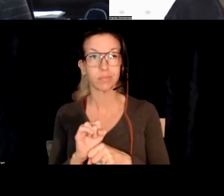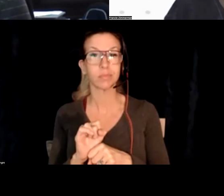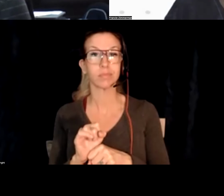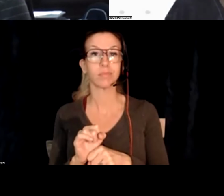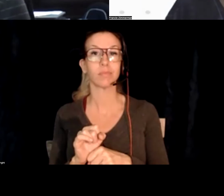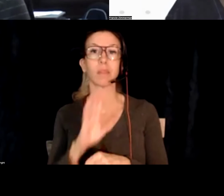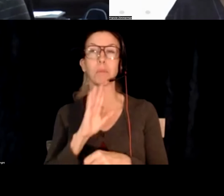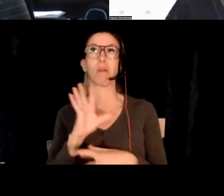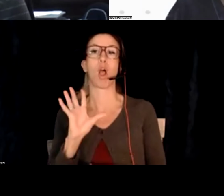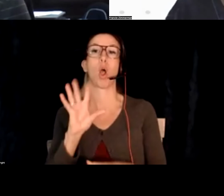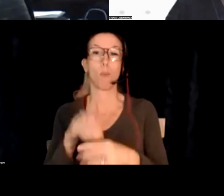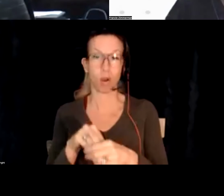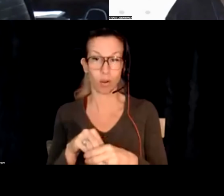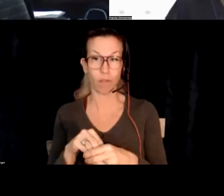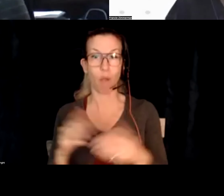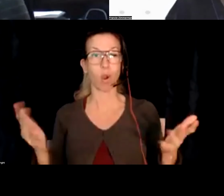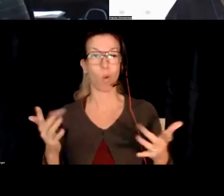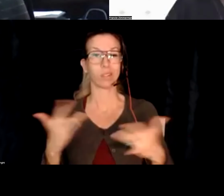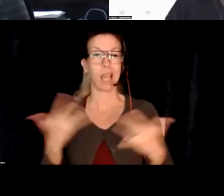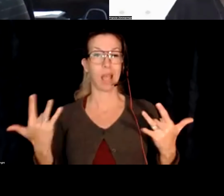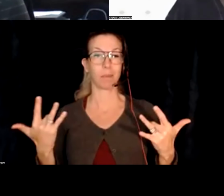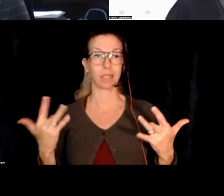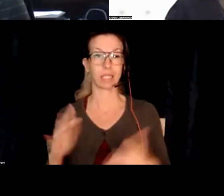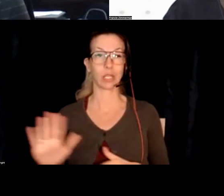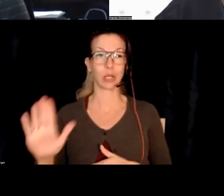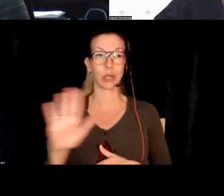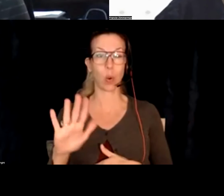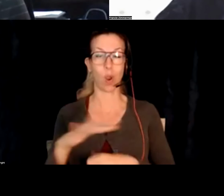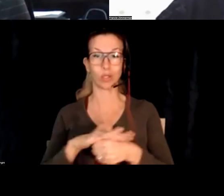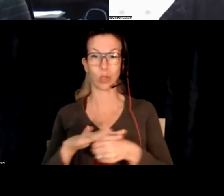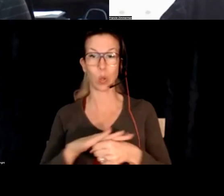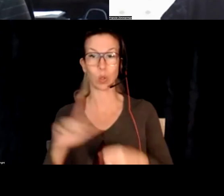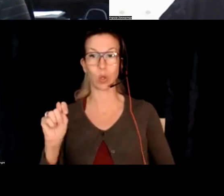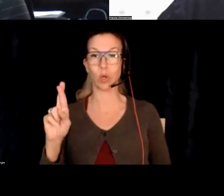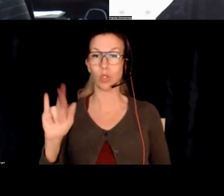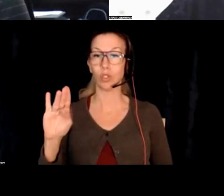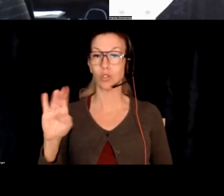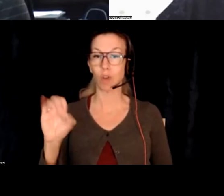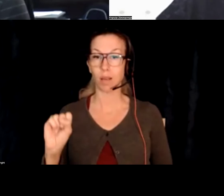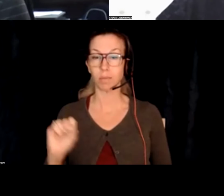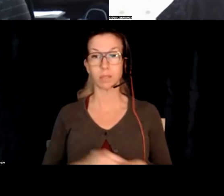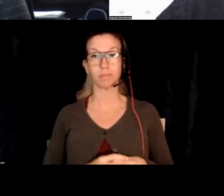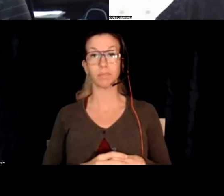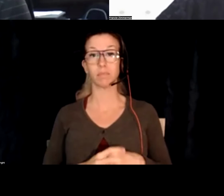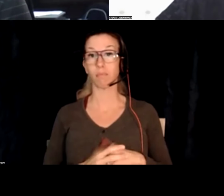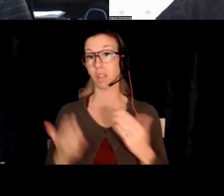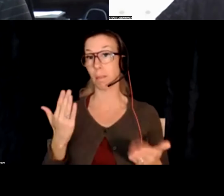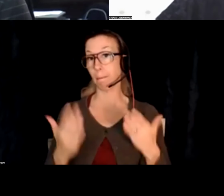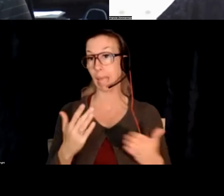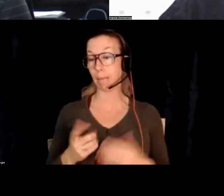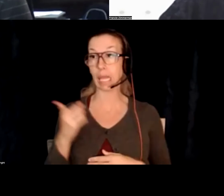be a part of what's happening in your local tribes, because they may be doing some